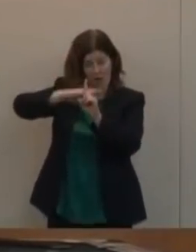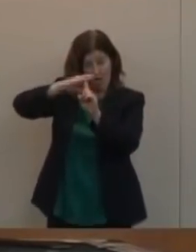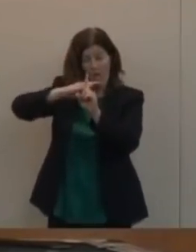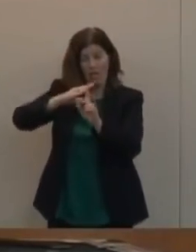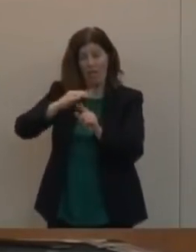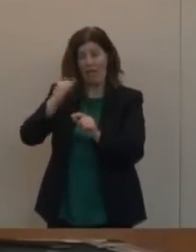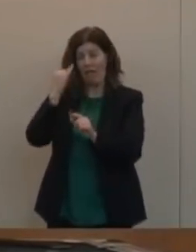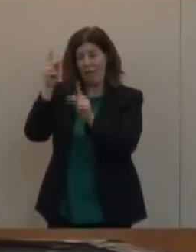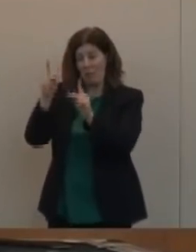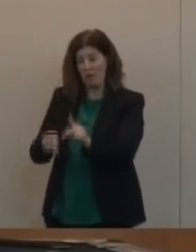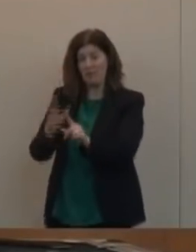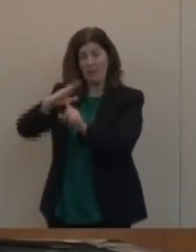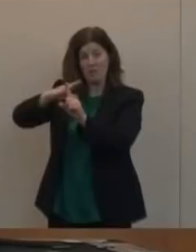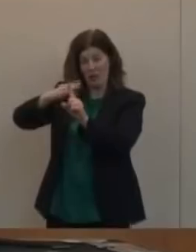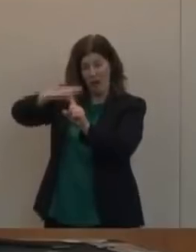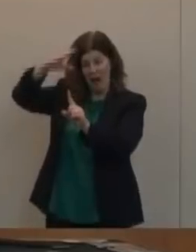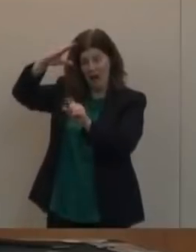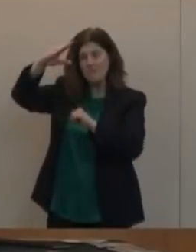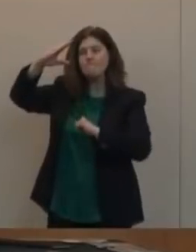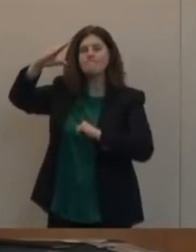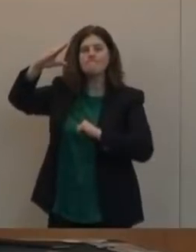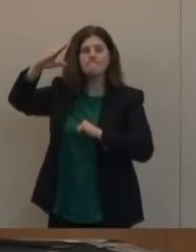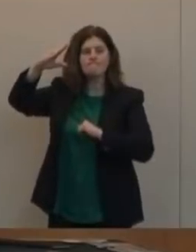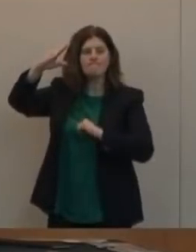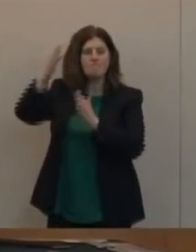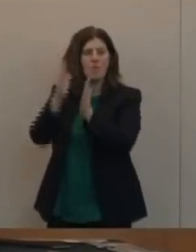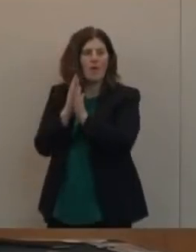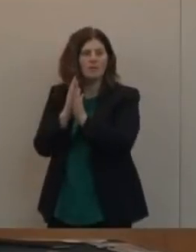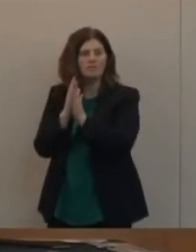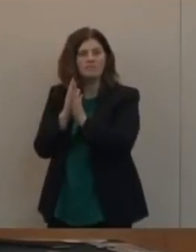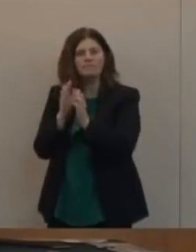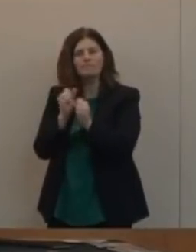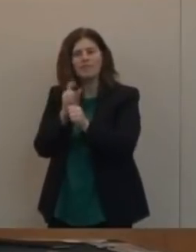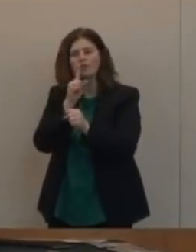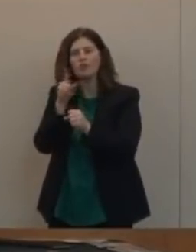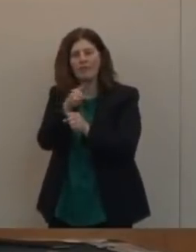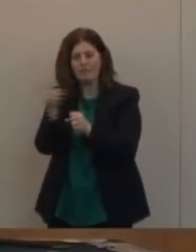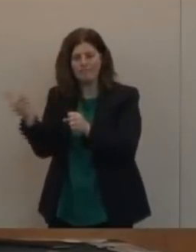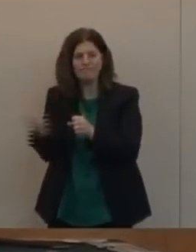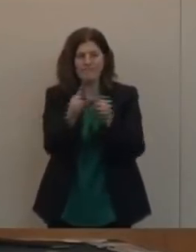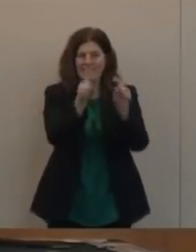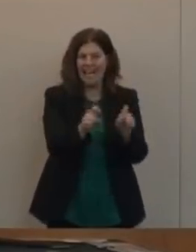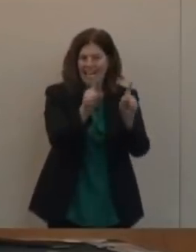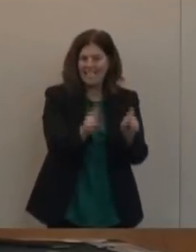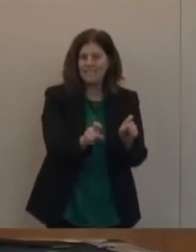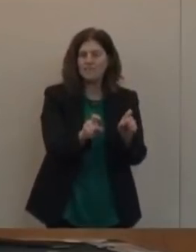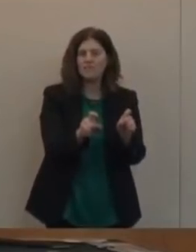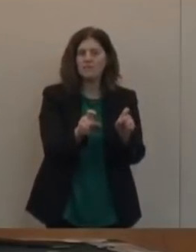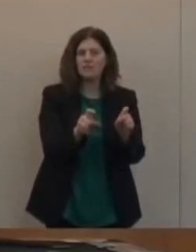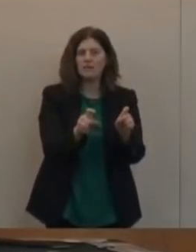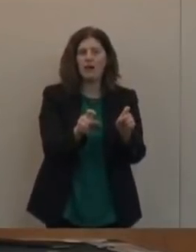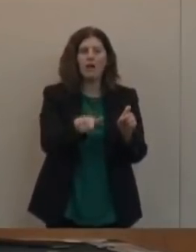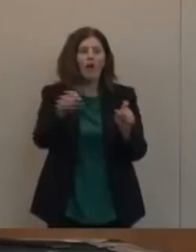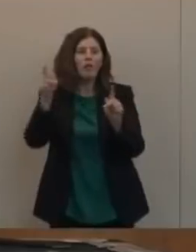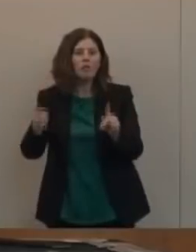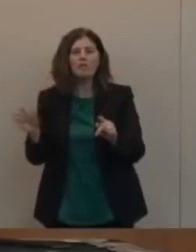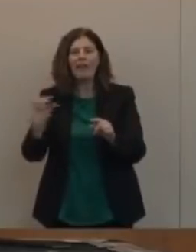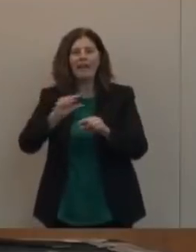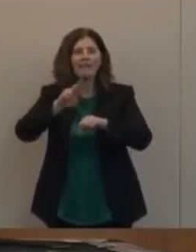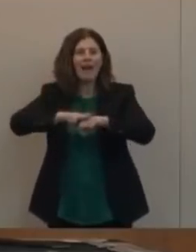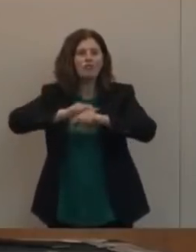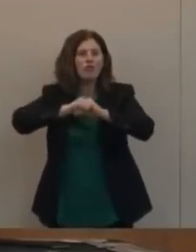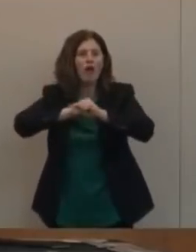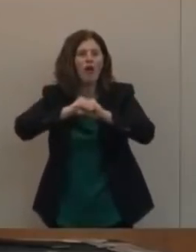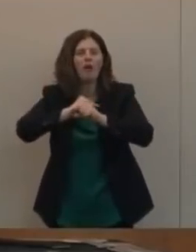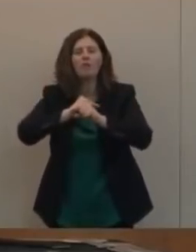if somebody had an elevated temperature, we wanted to make sure that they got tested and that we had somebody else like the guard who